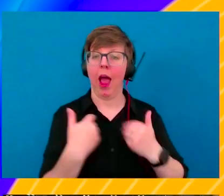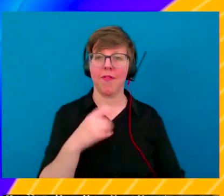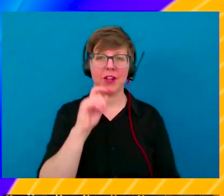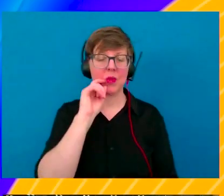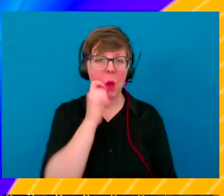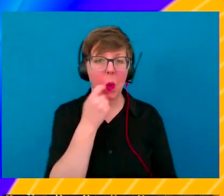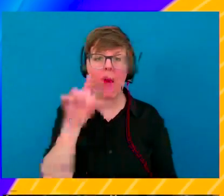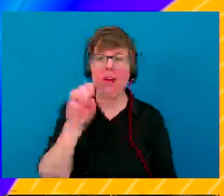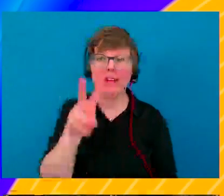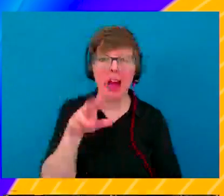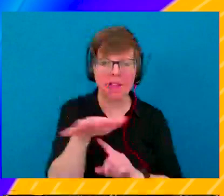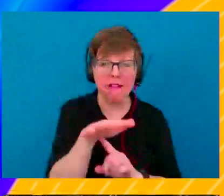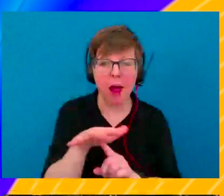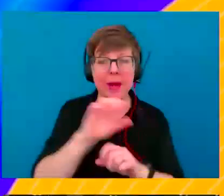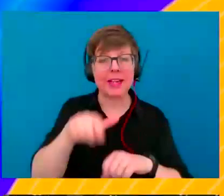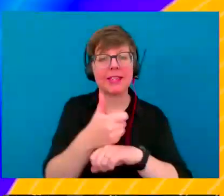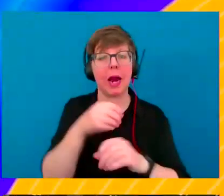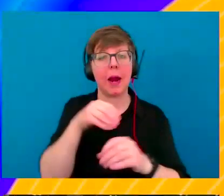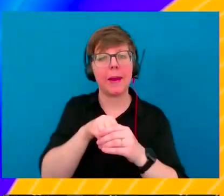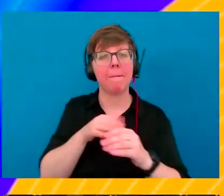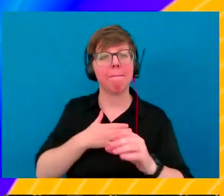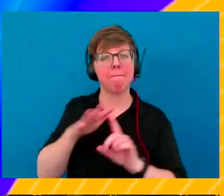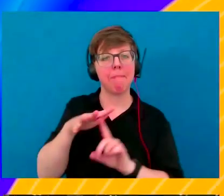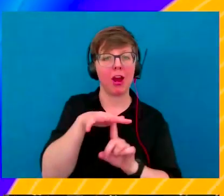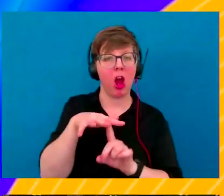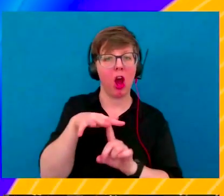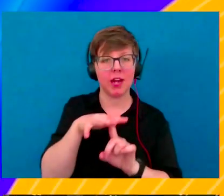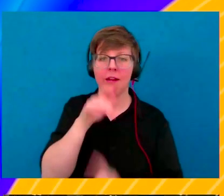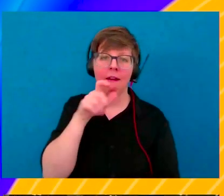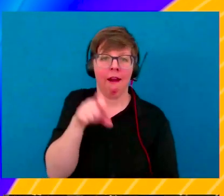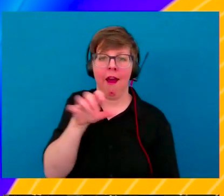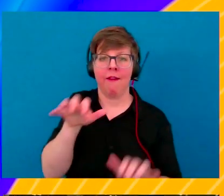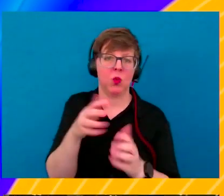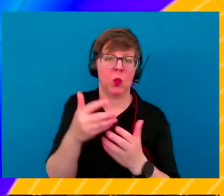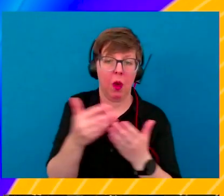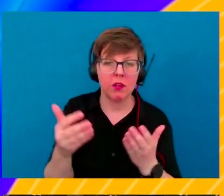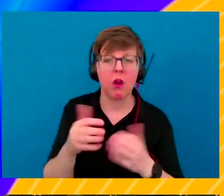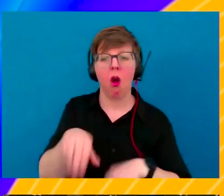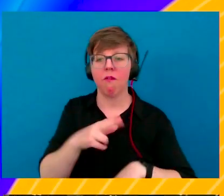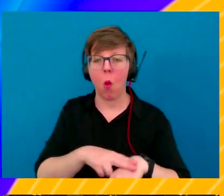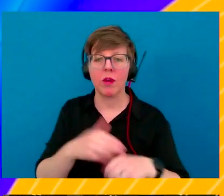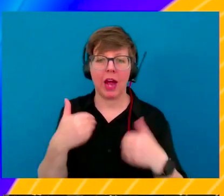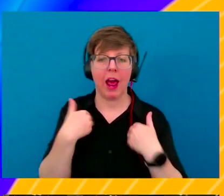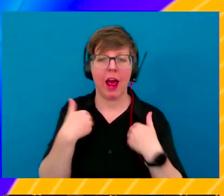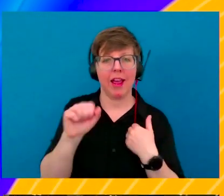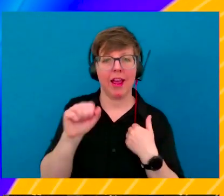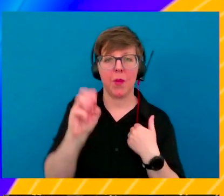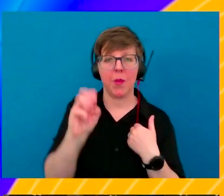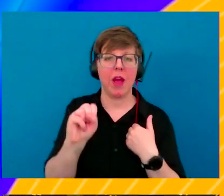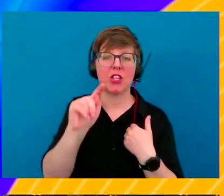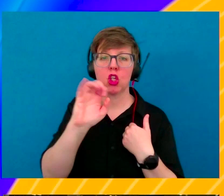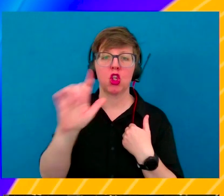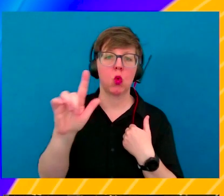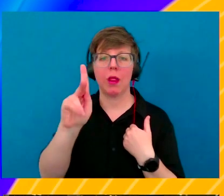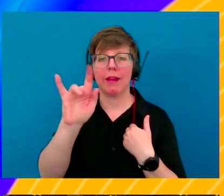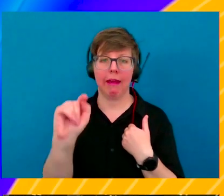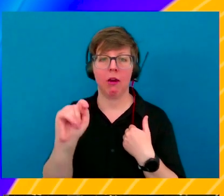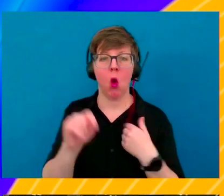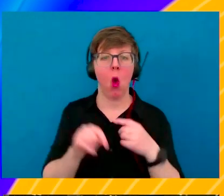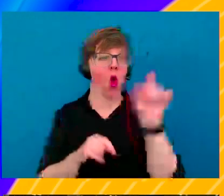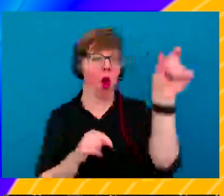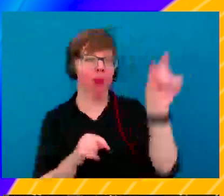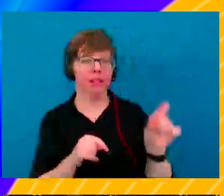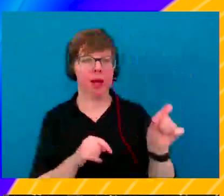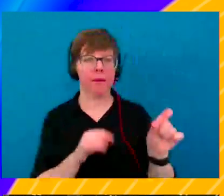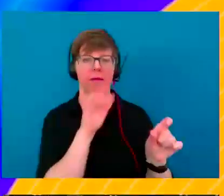context. I haven't had to do much, but of course it comes with a AWS toolkit. So from the sidebar, I can go in and I can click Start